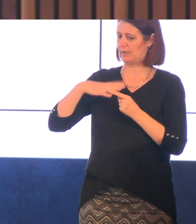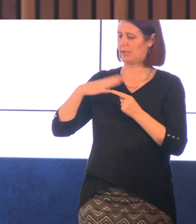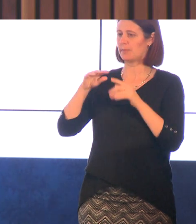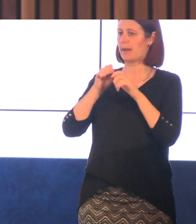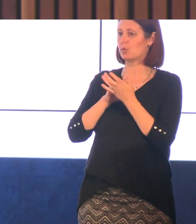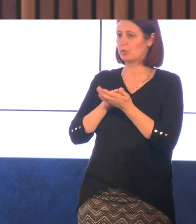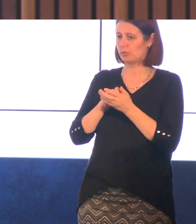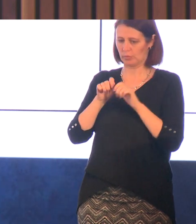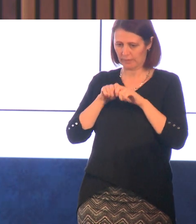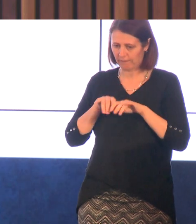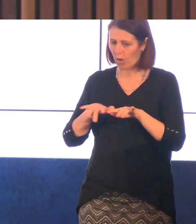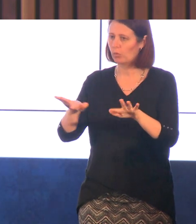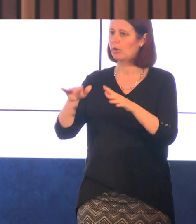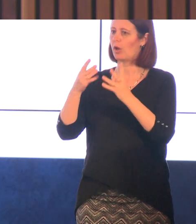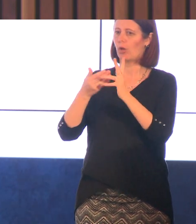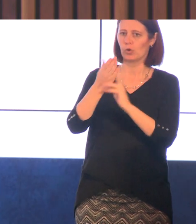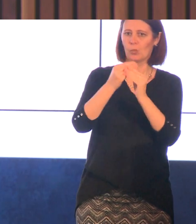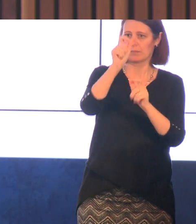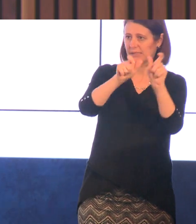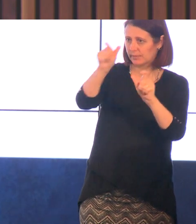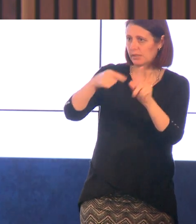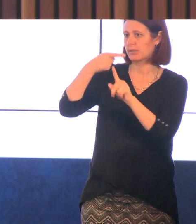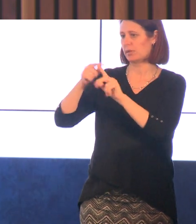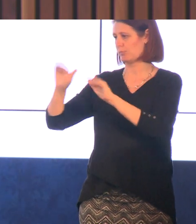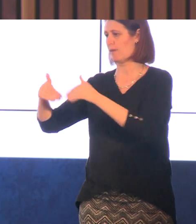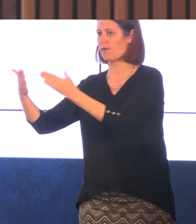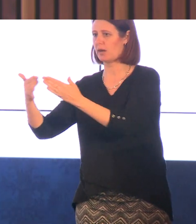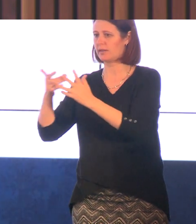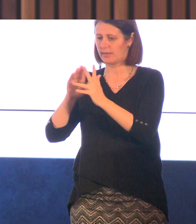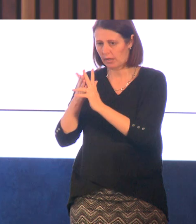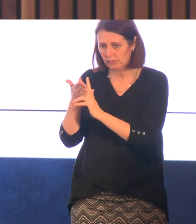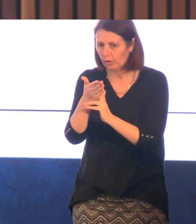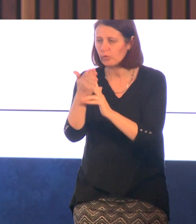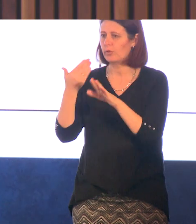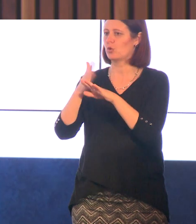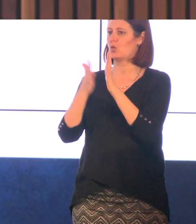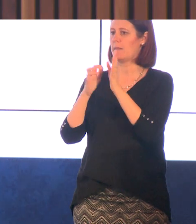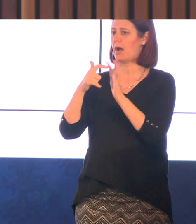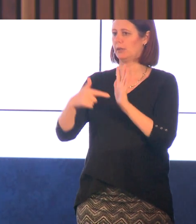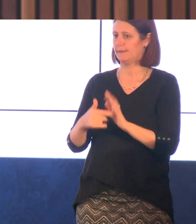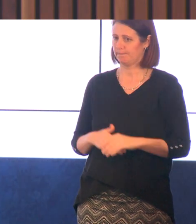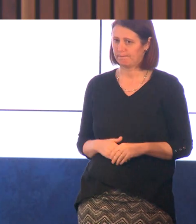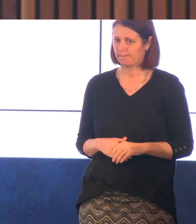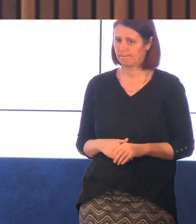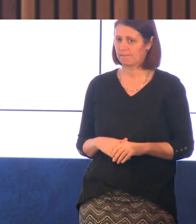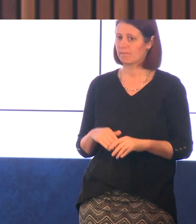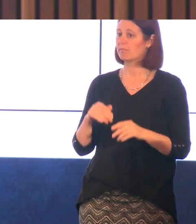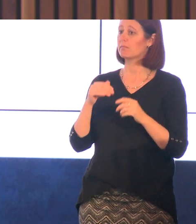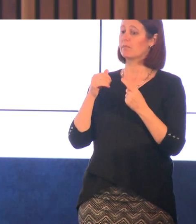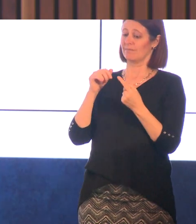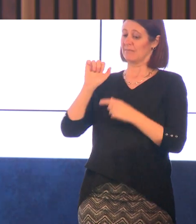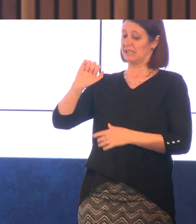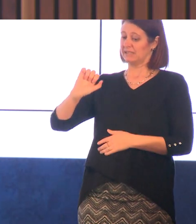flow to participants and providers as they navigate this new marketplace. 6, we